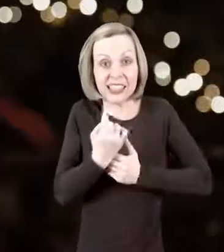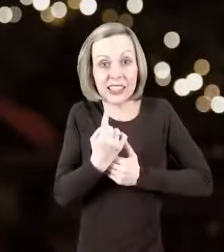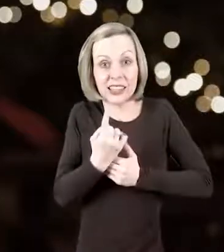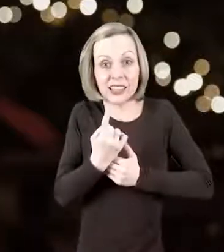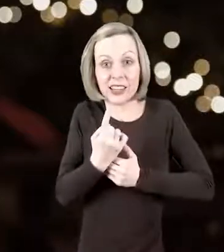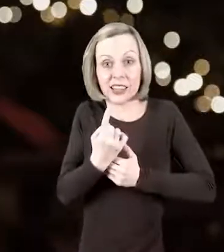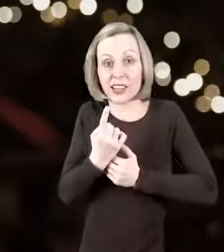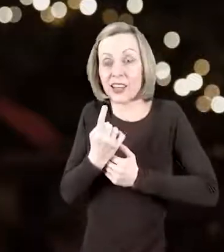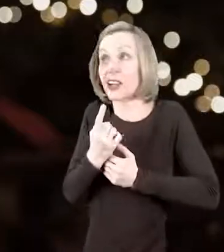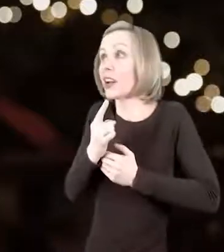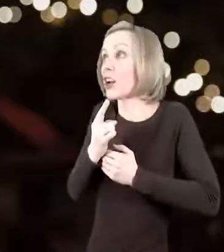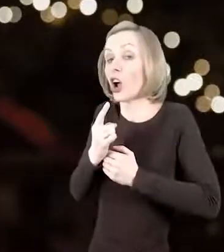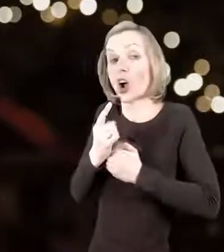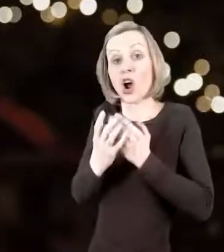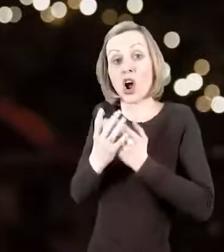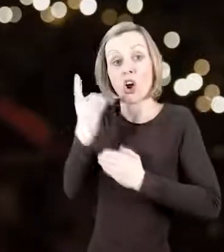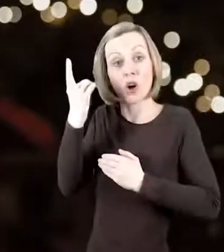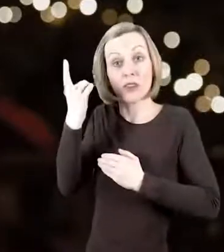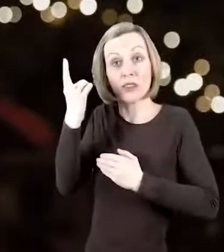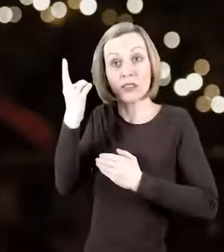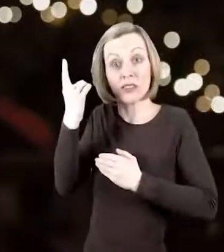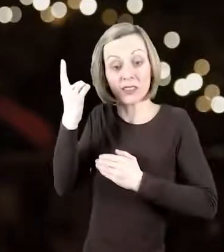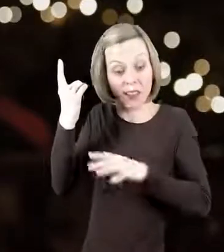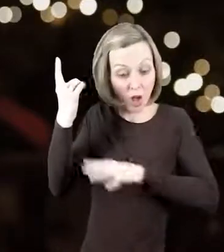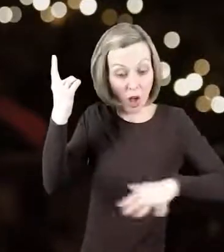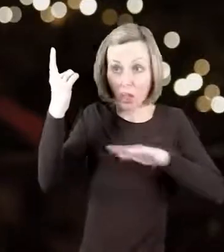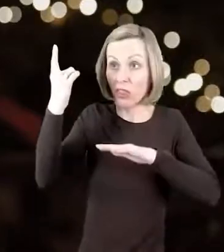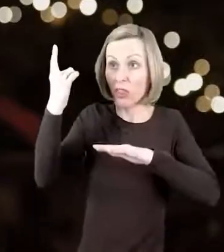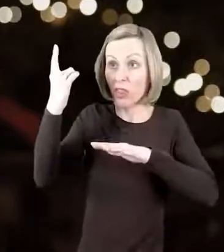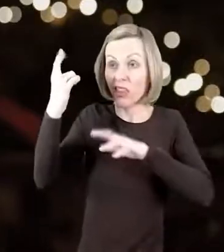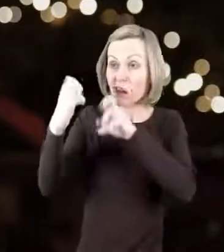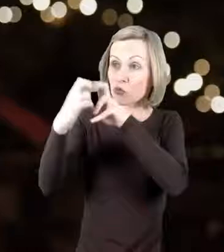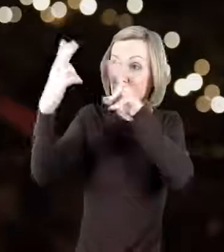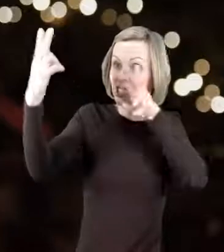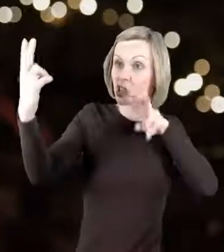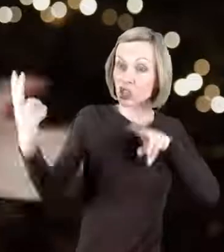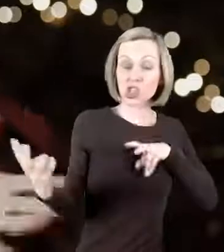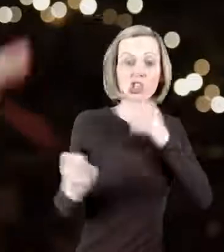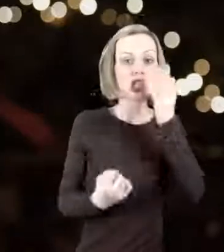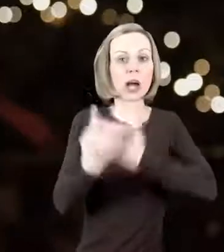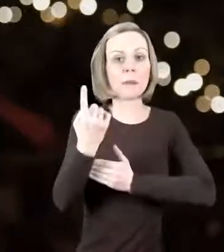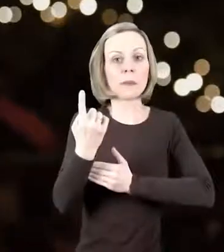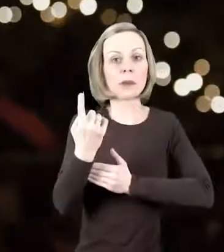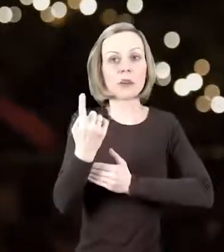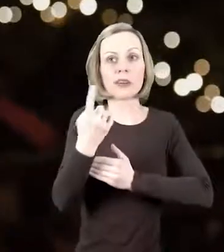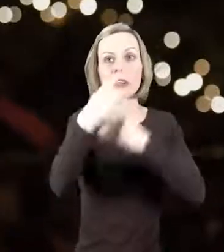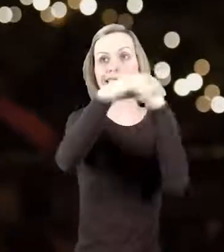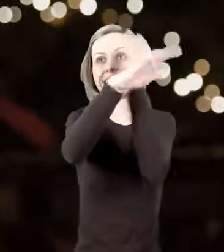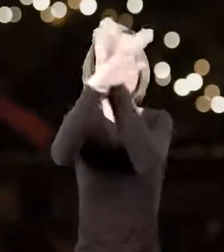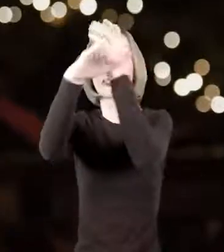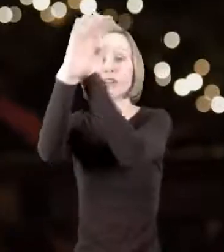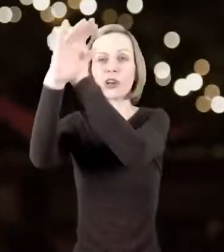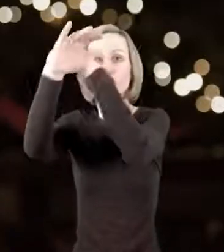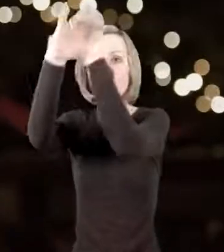which God physically bridges heaven and earth, and the angels burst out of heaven.